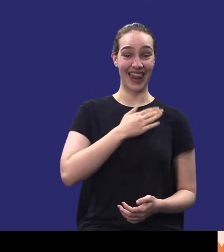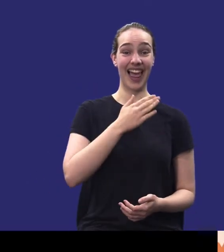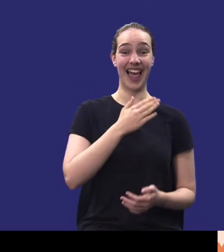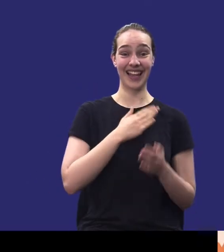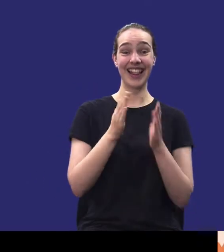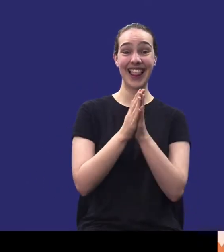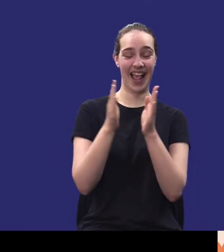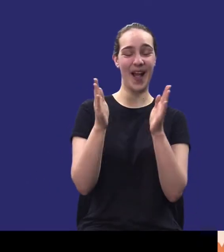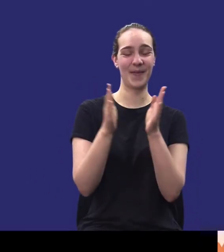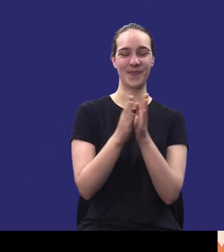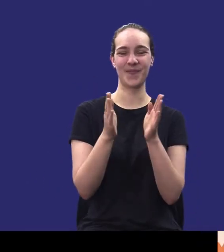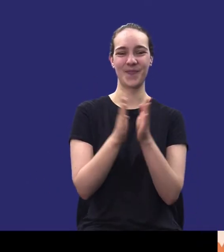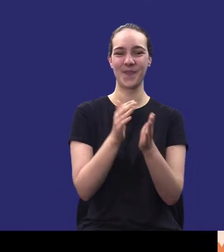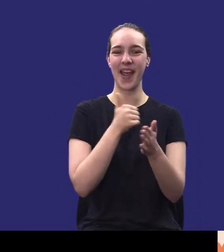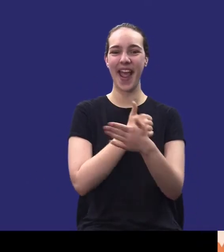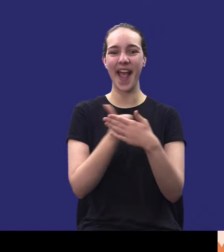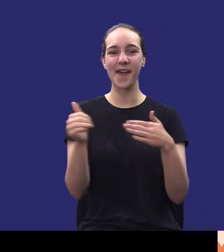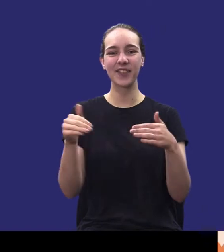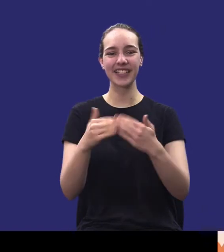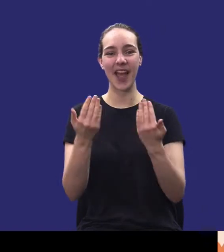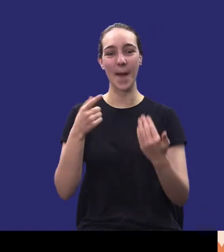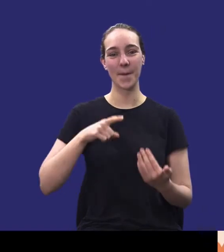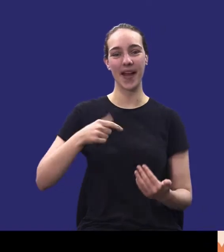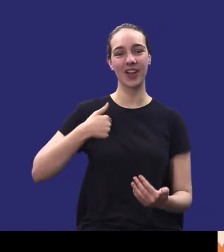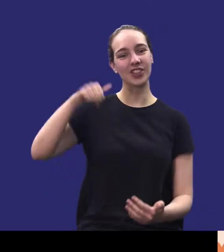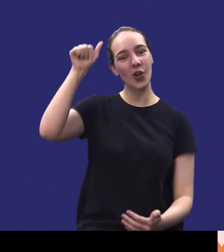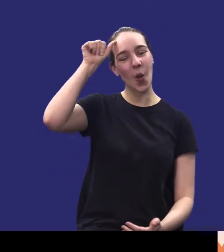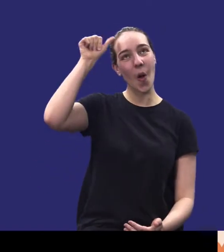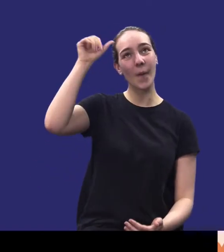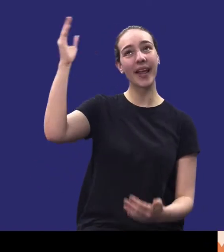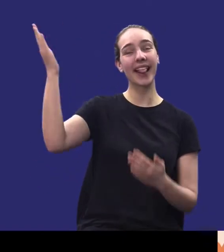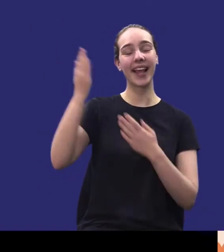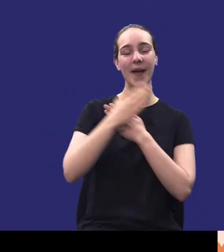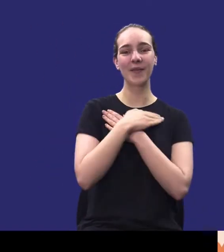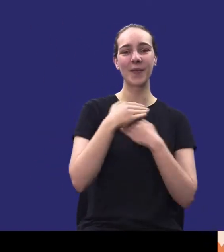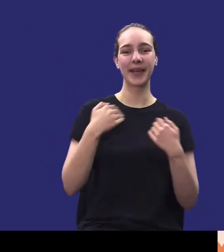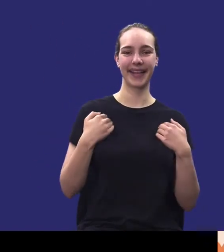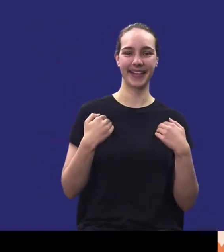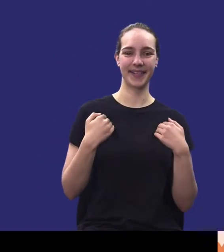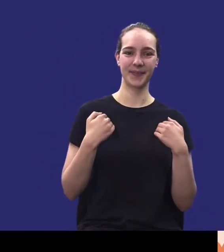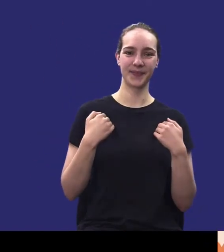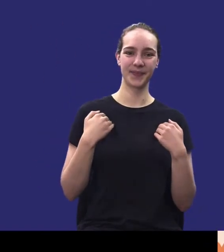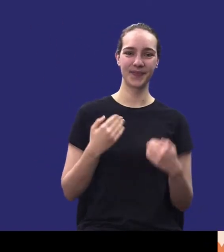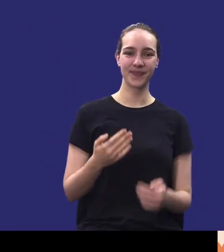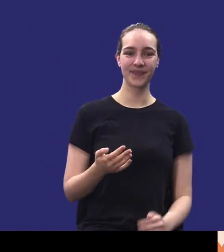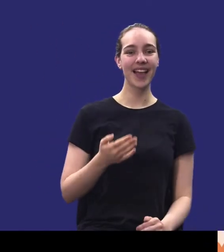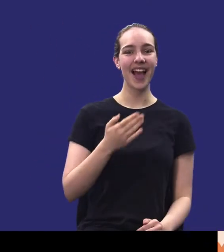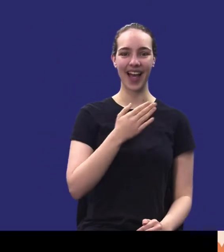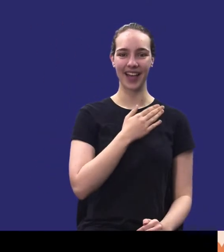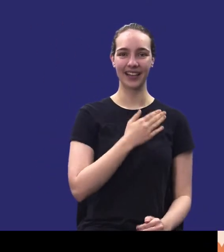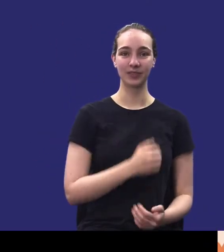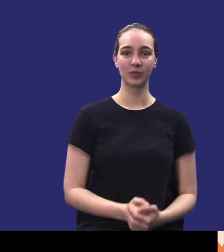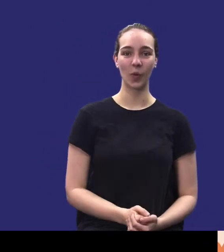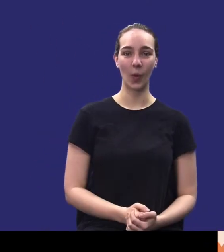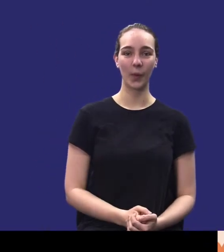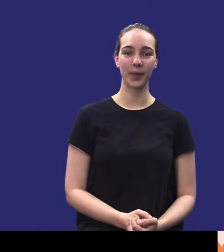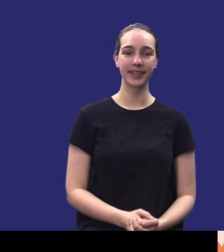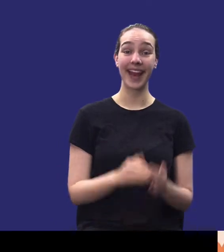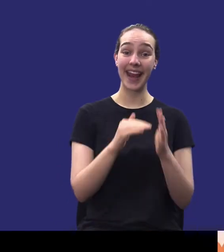I like to clap every day because I know he loves me.